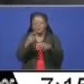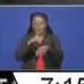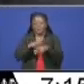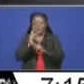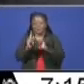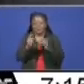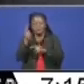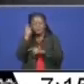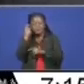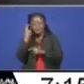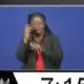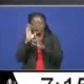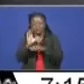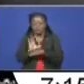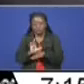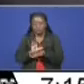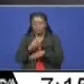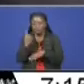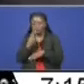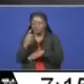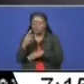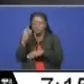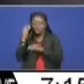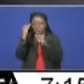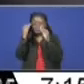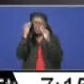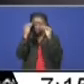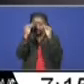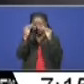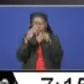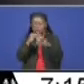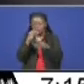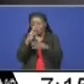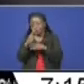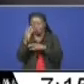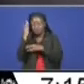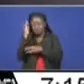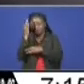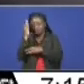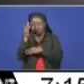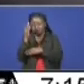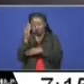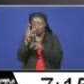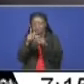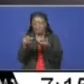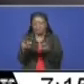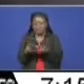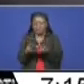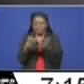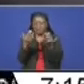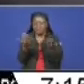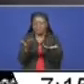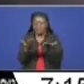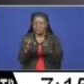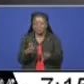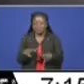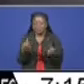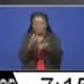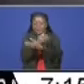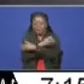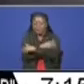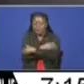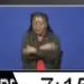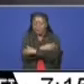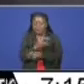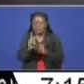is only a preaching or a teaching institution. In this case, we're actually putting our arms around people in a real,